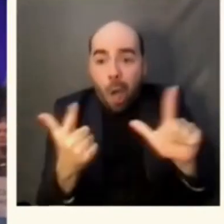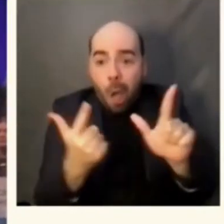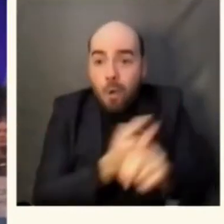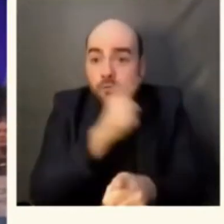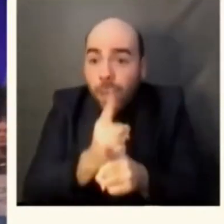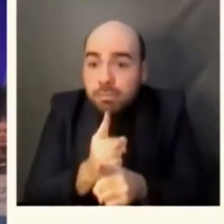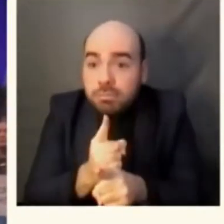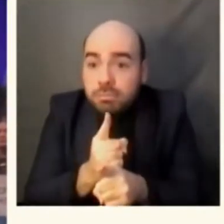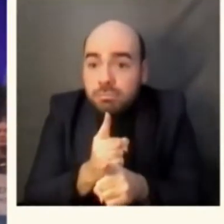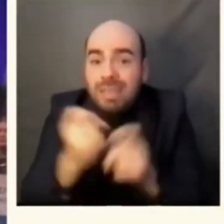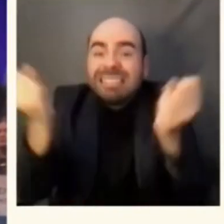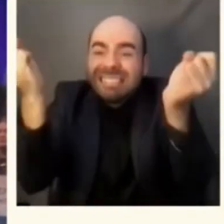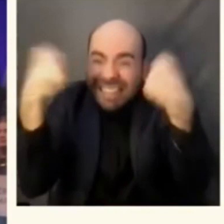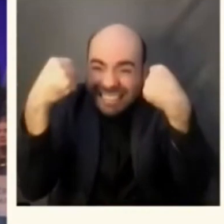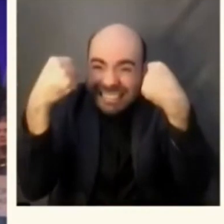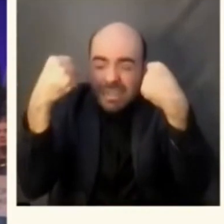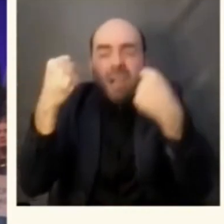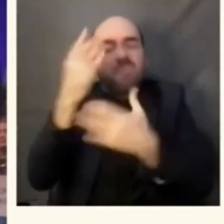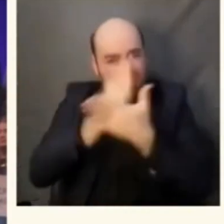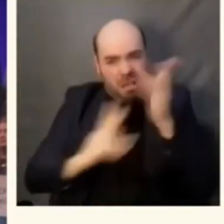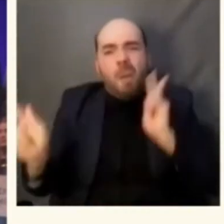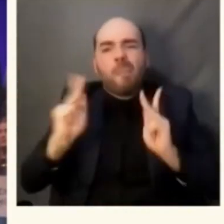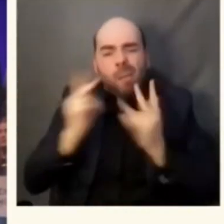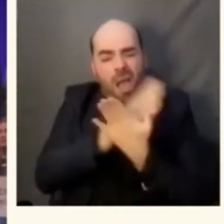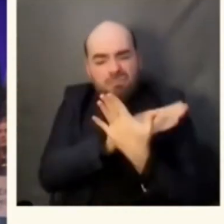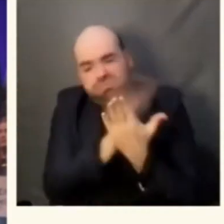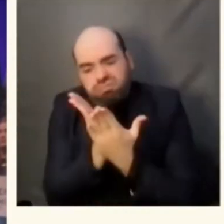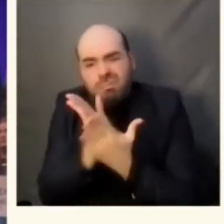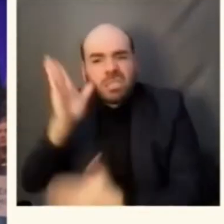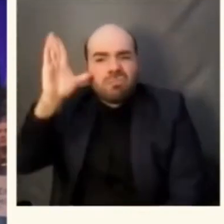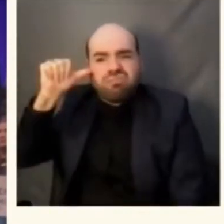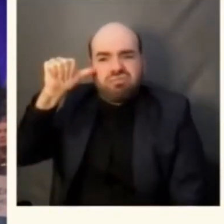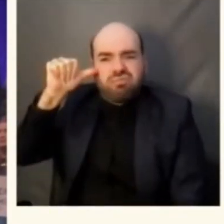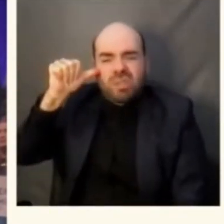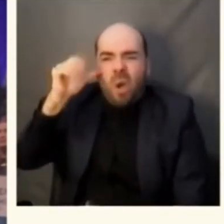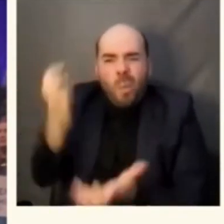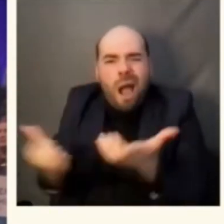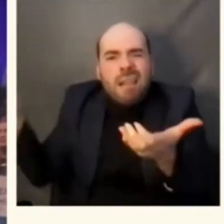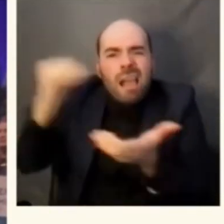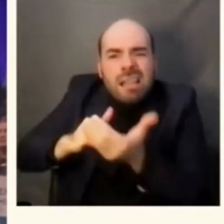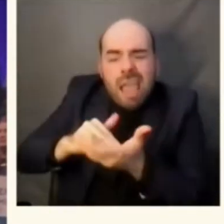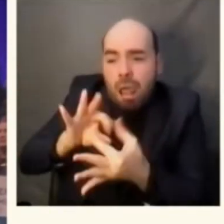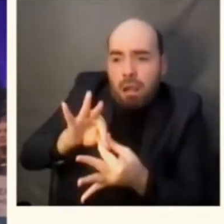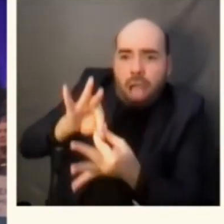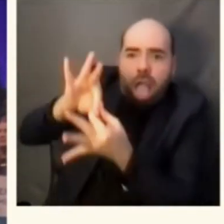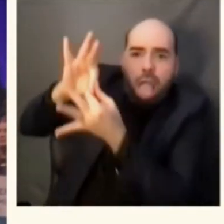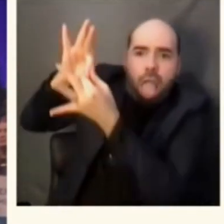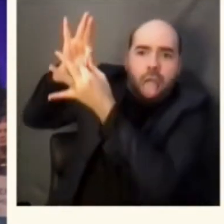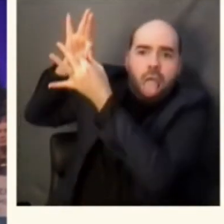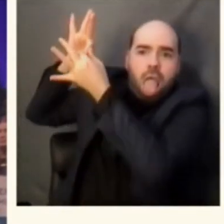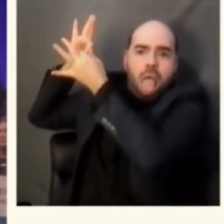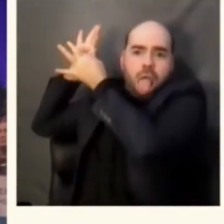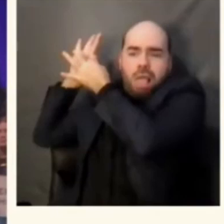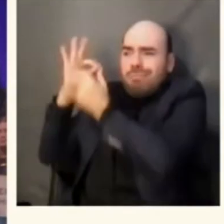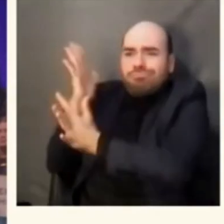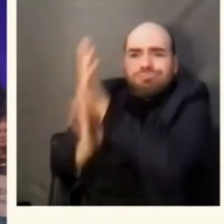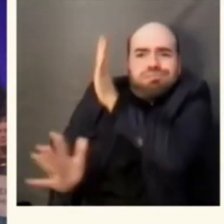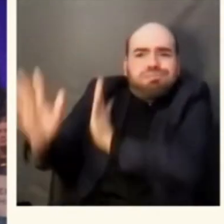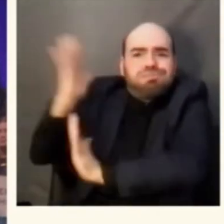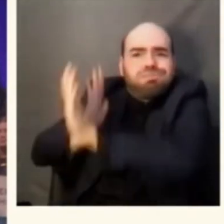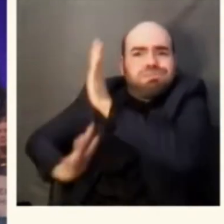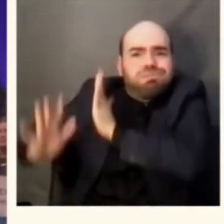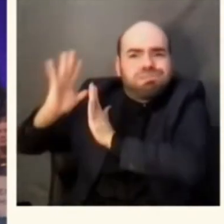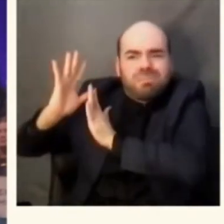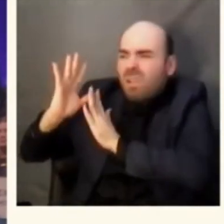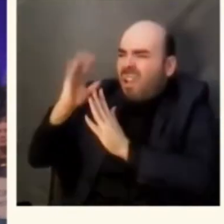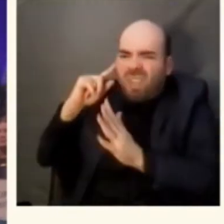ever to drag us back to a past that we thought was long over. This